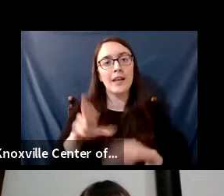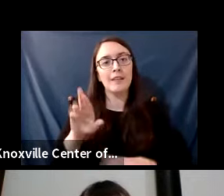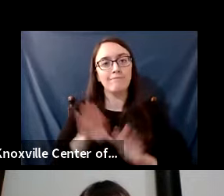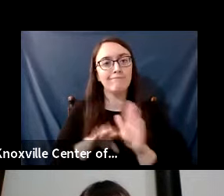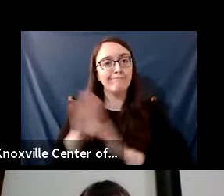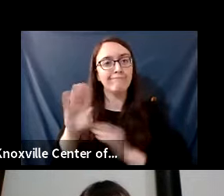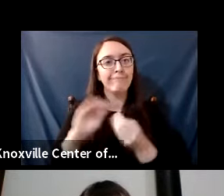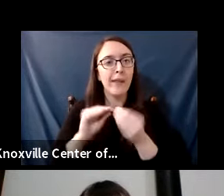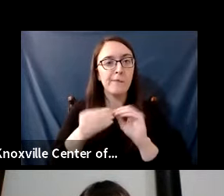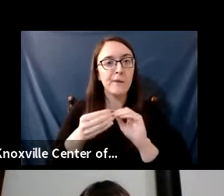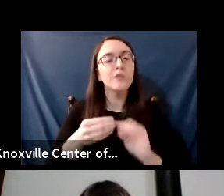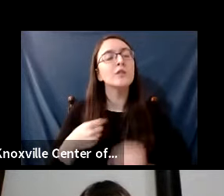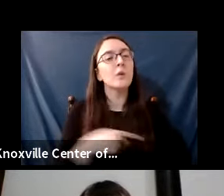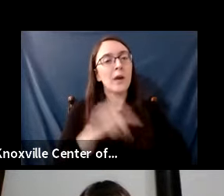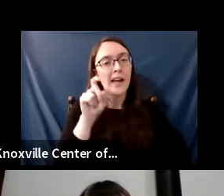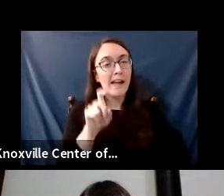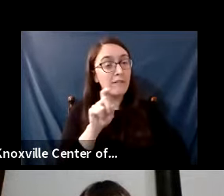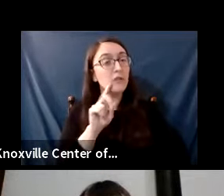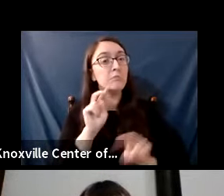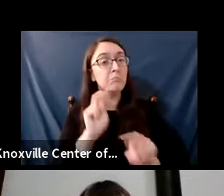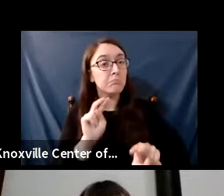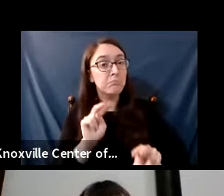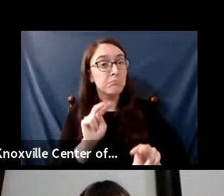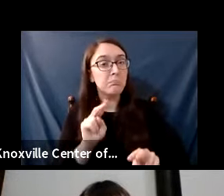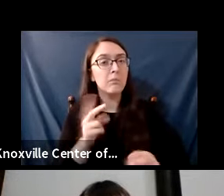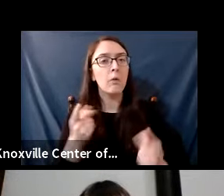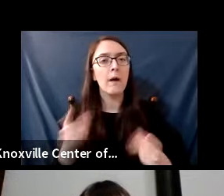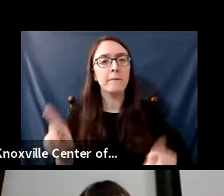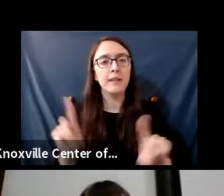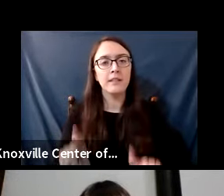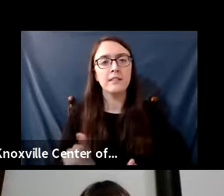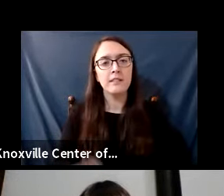to be diligent and watch that.